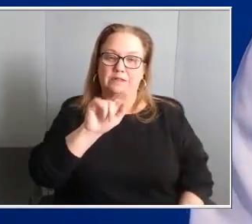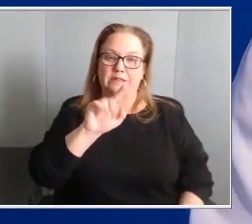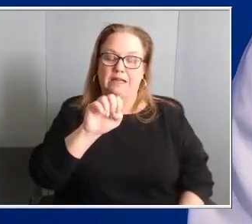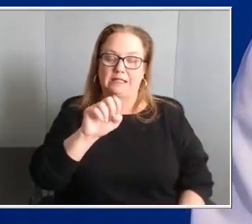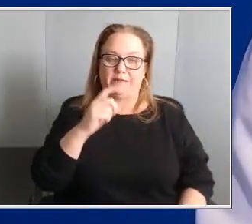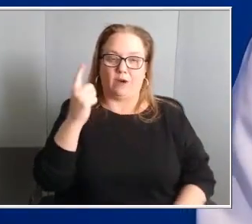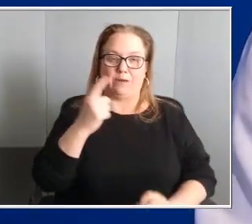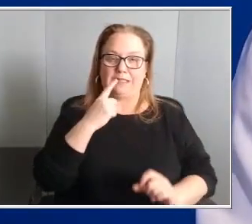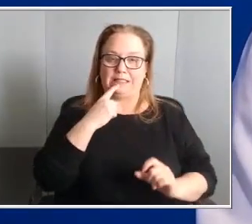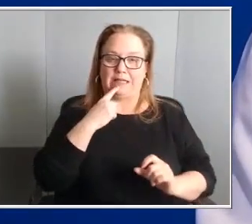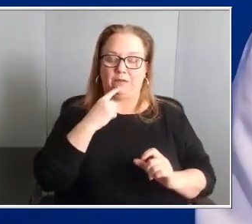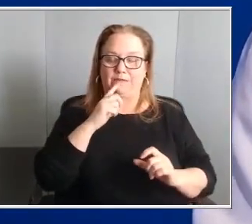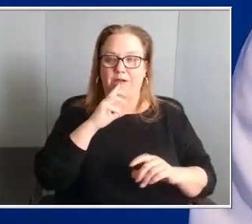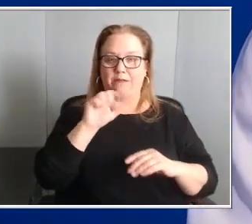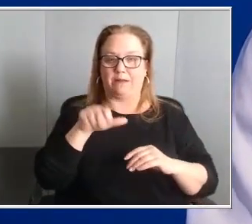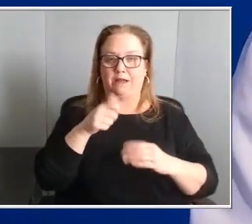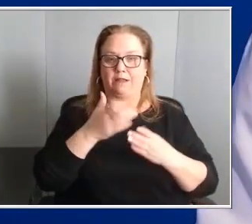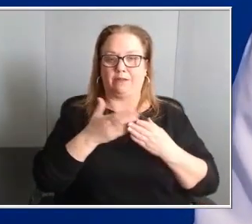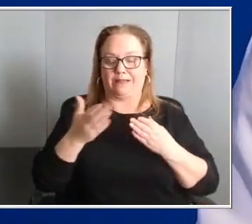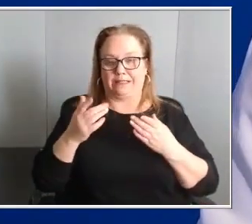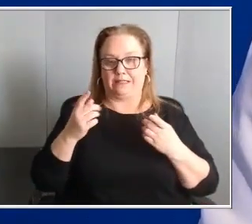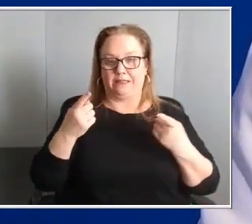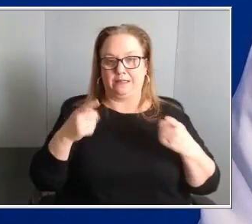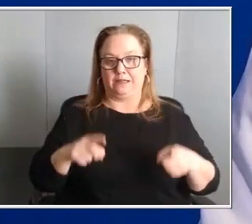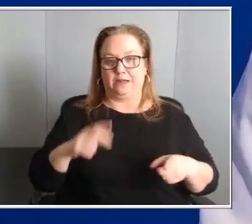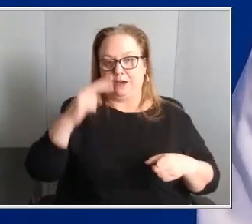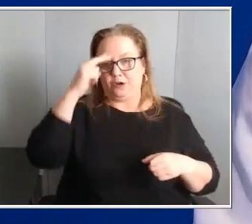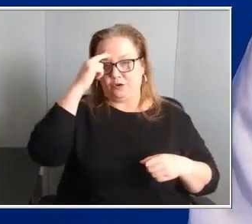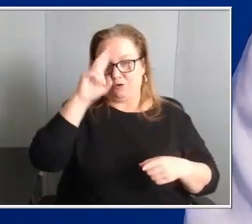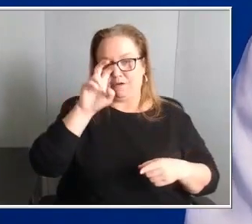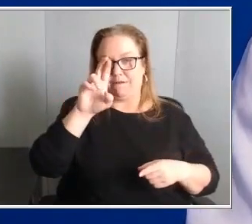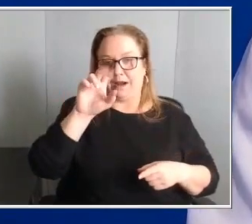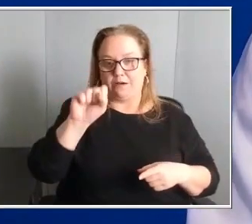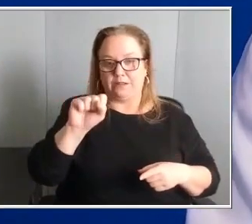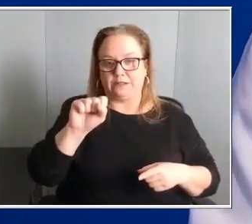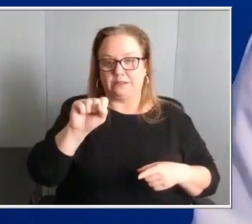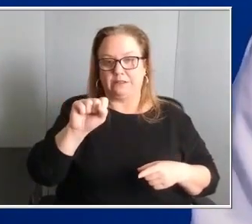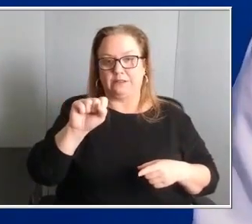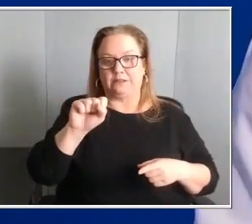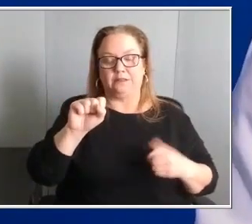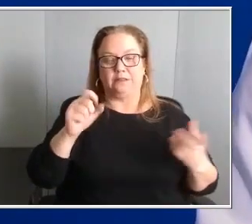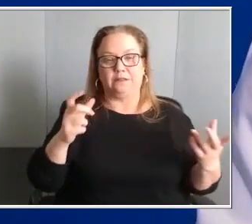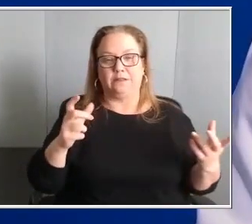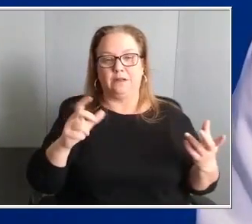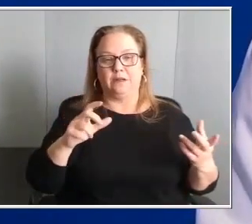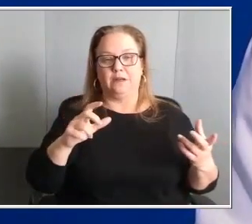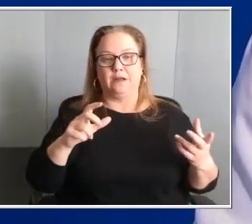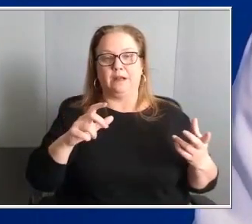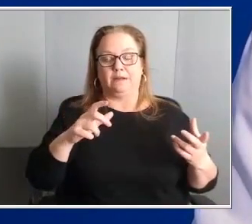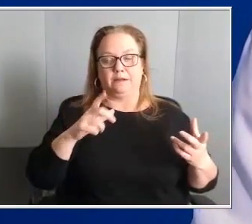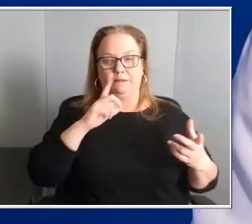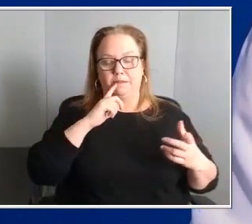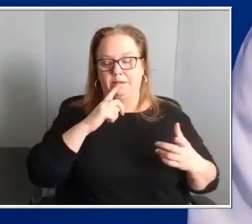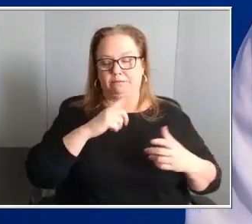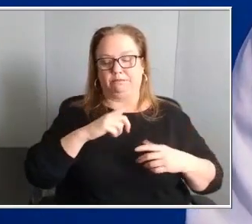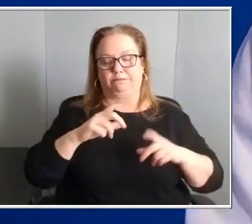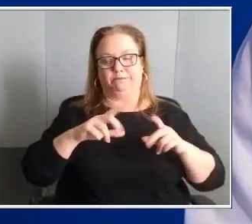other things this week going on, norovirus, things of that nature. Those pillars of public health